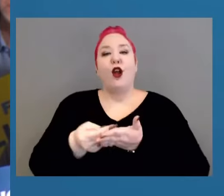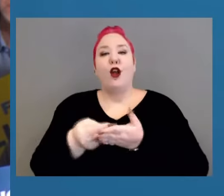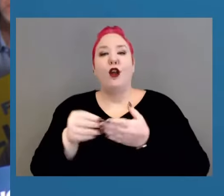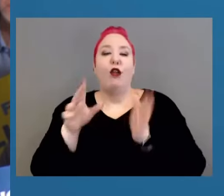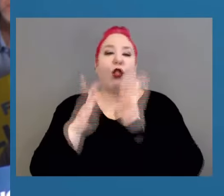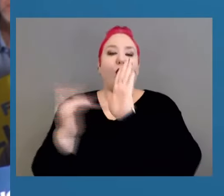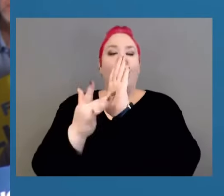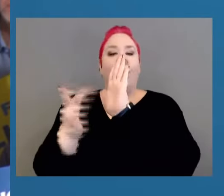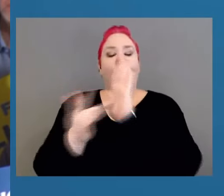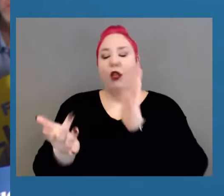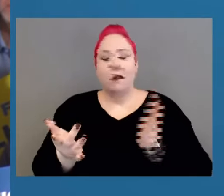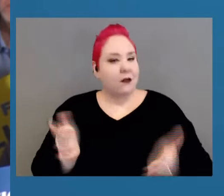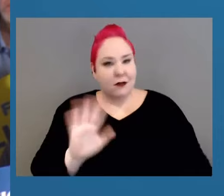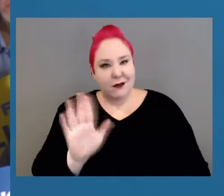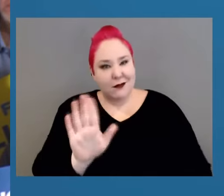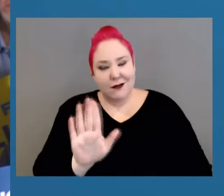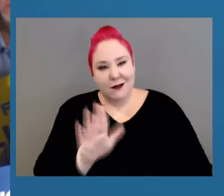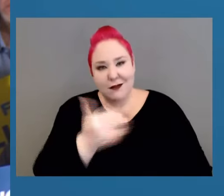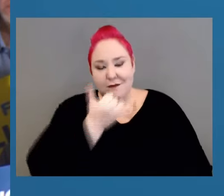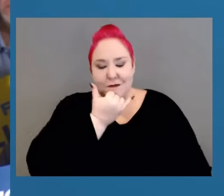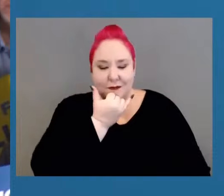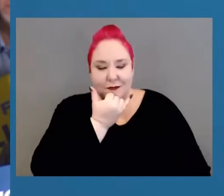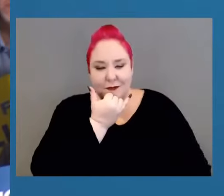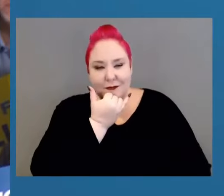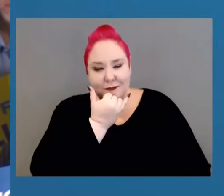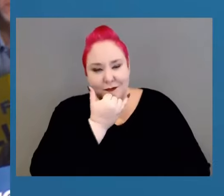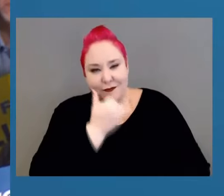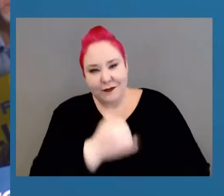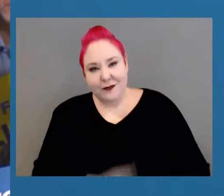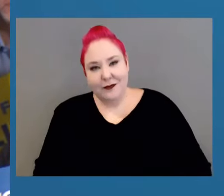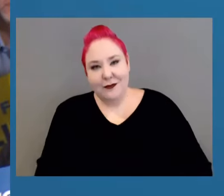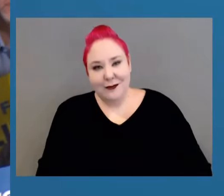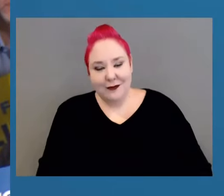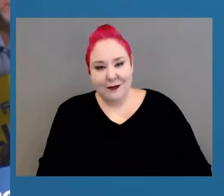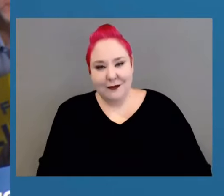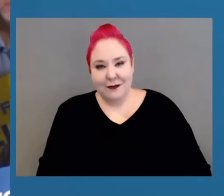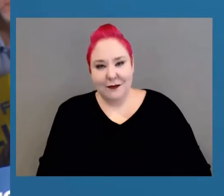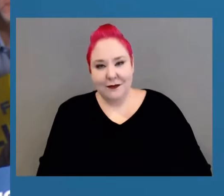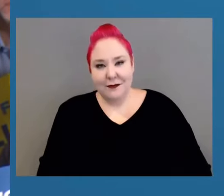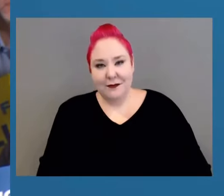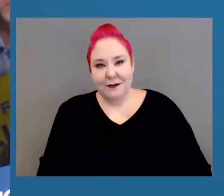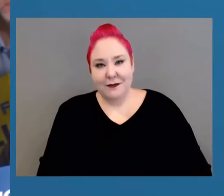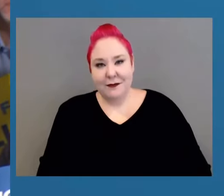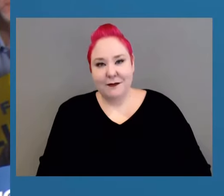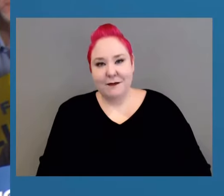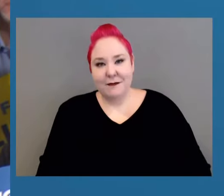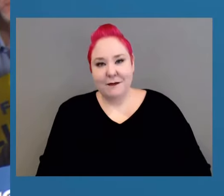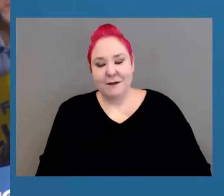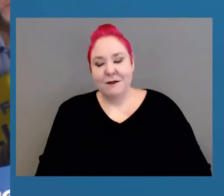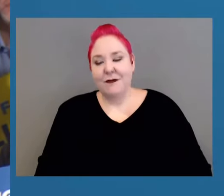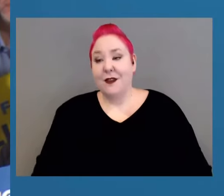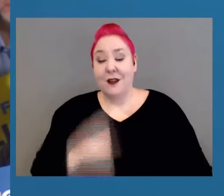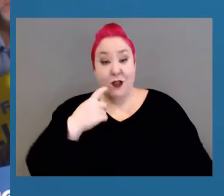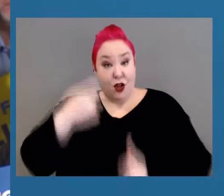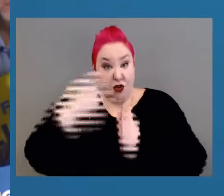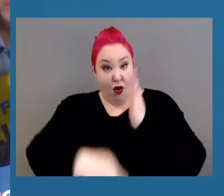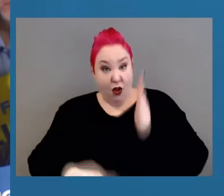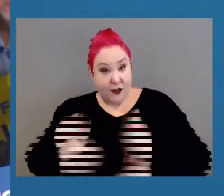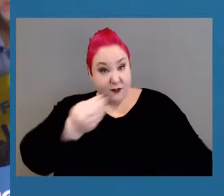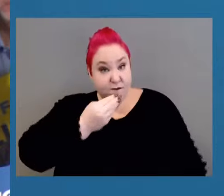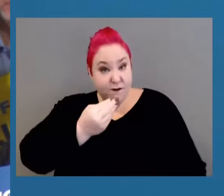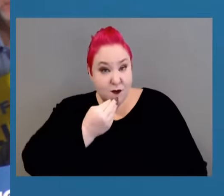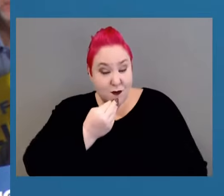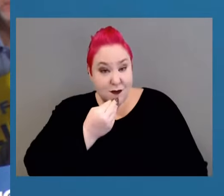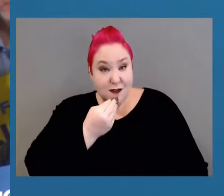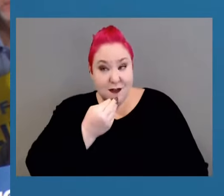That couldn't be more wrong. With the cost of groceries I